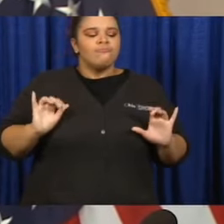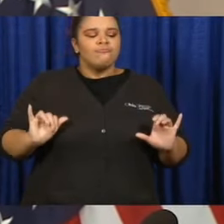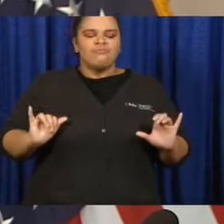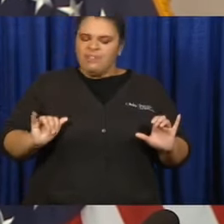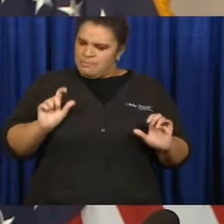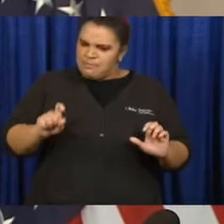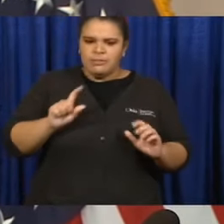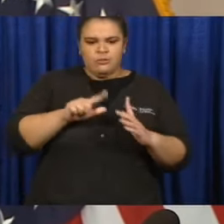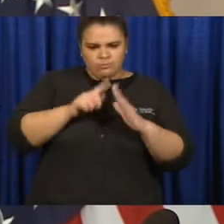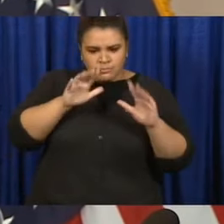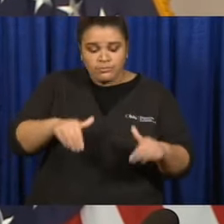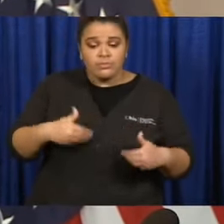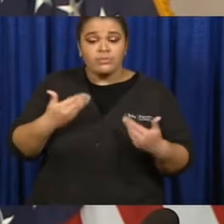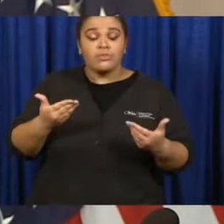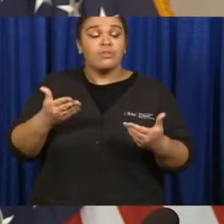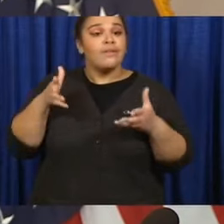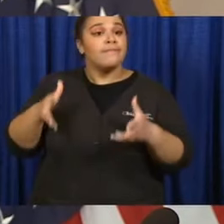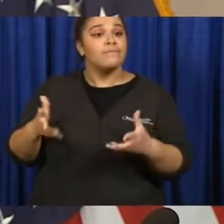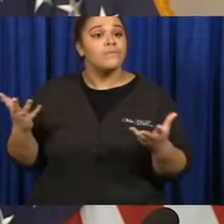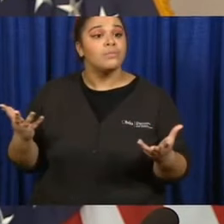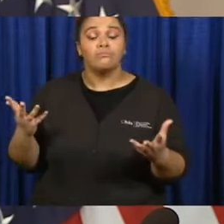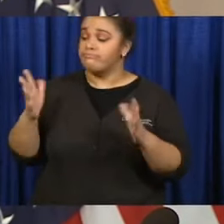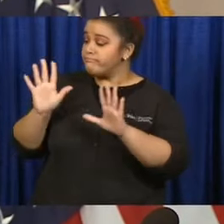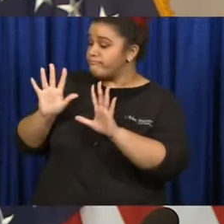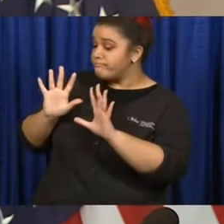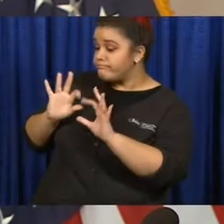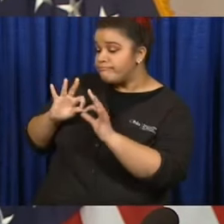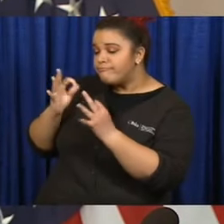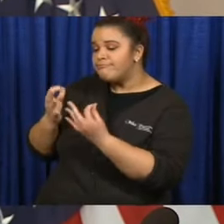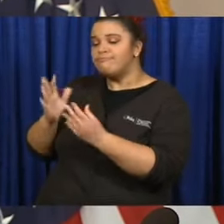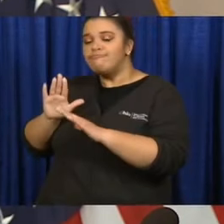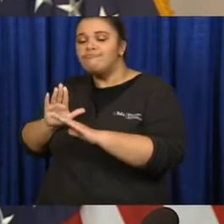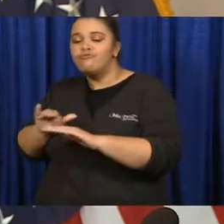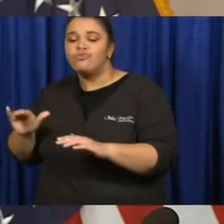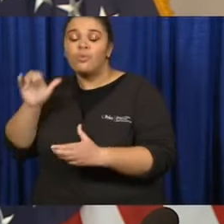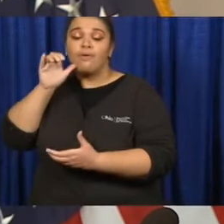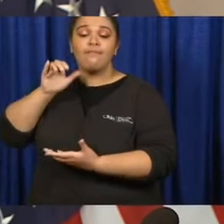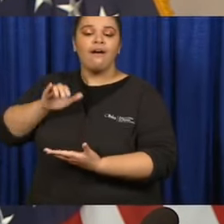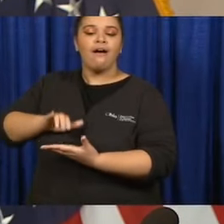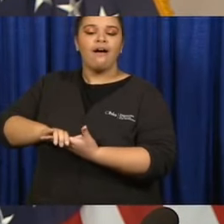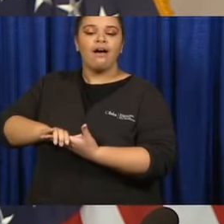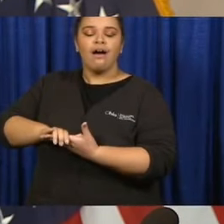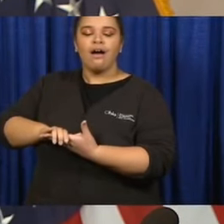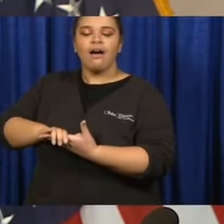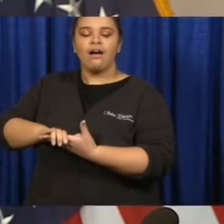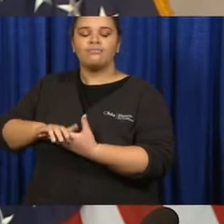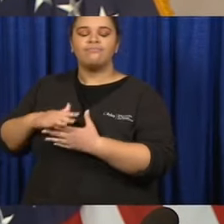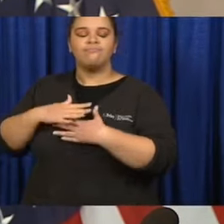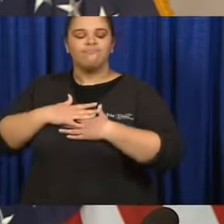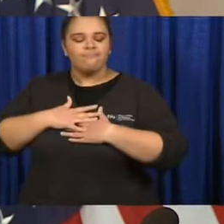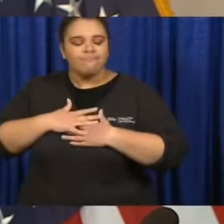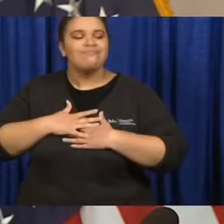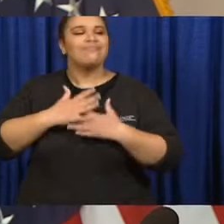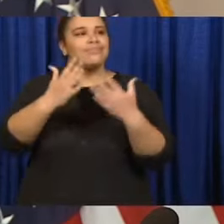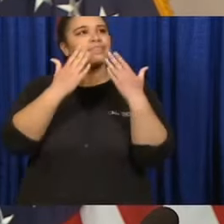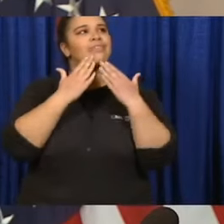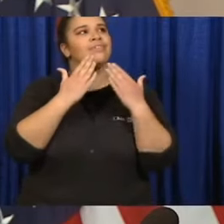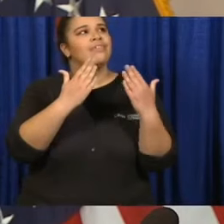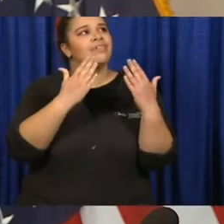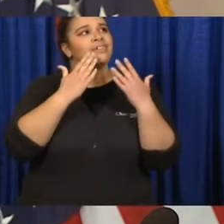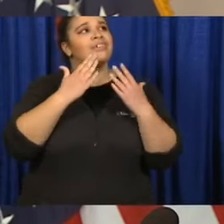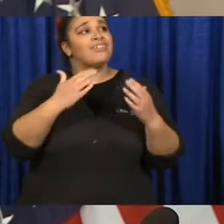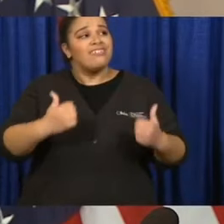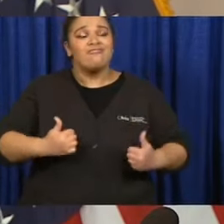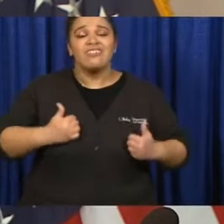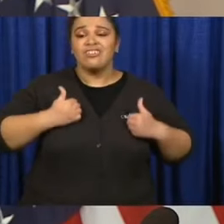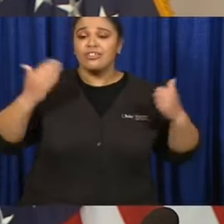again with just my children and my wife, I'd thank my lucky stars